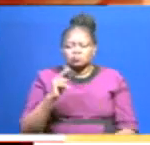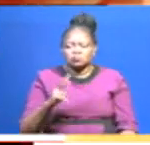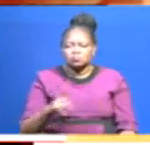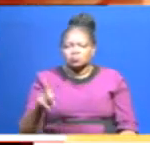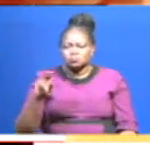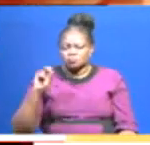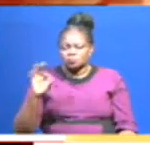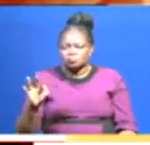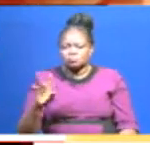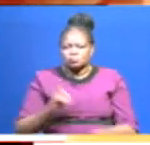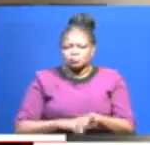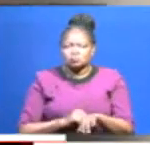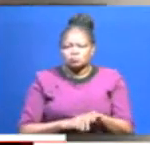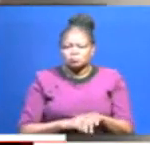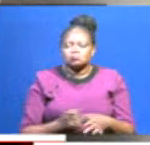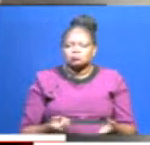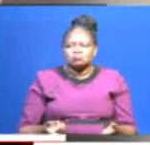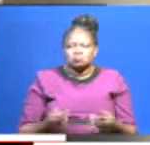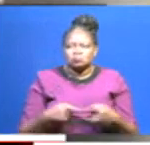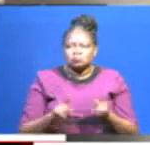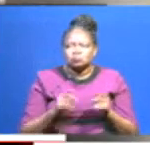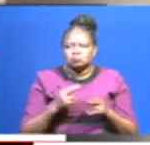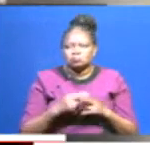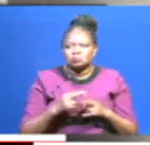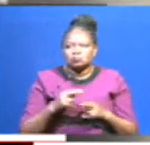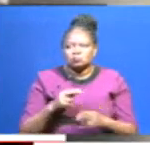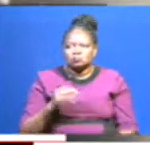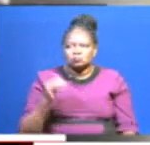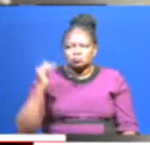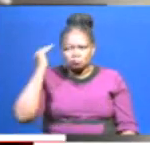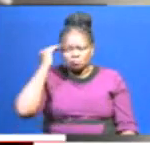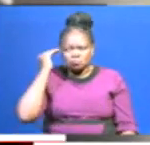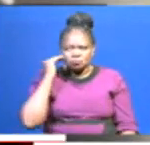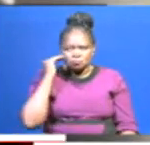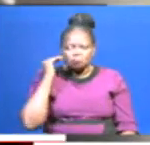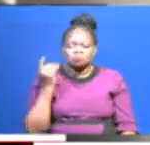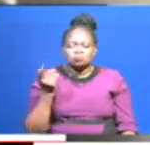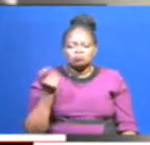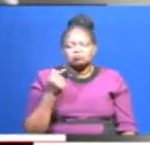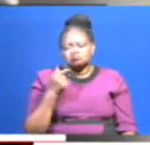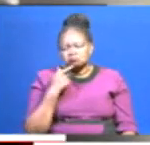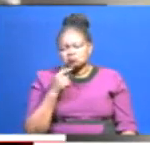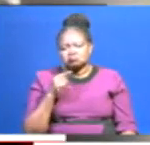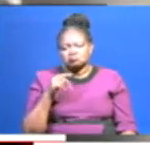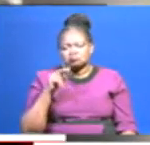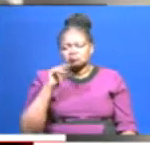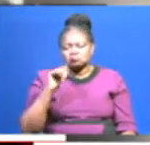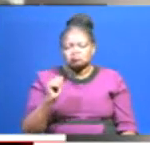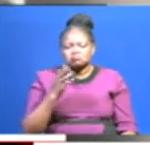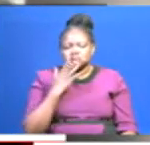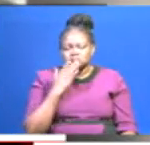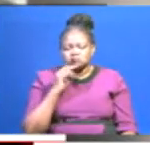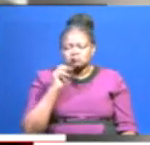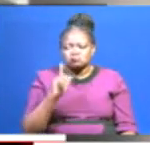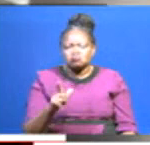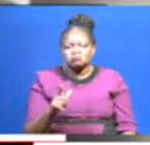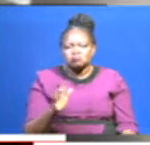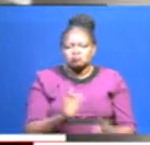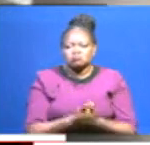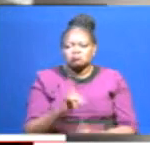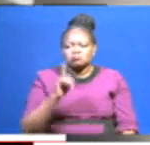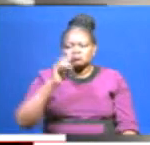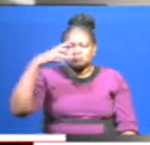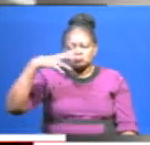2022-2023 season. Popularly known as Korea in the local scene, Omondi has coached Zoya Sugar in the Kenya Premier League and Nairobi Steamer in